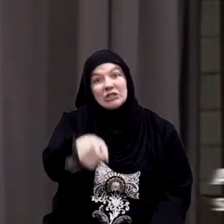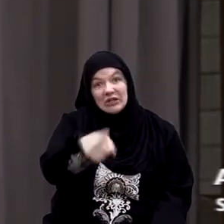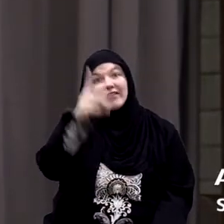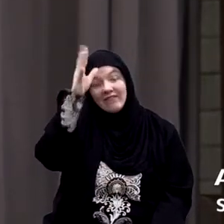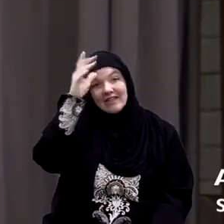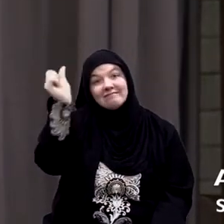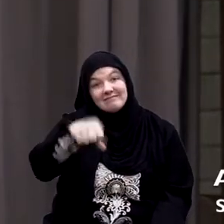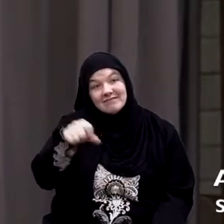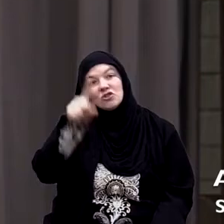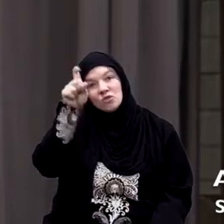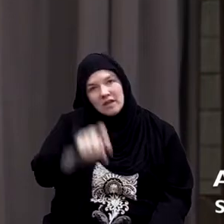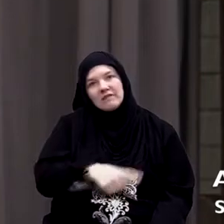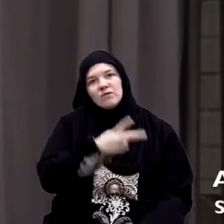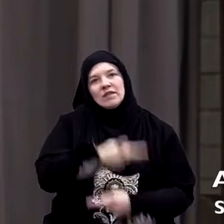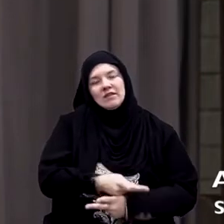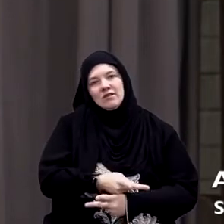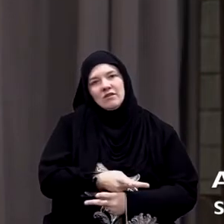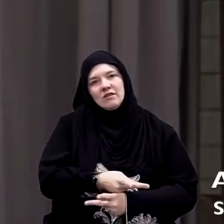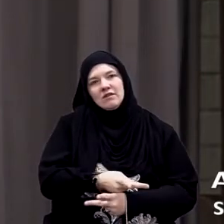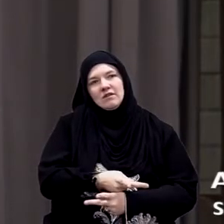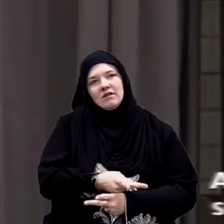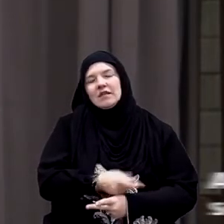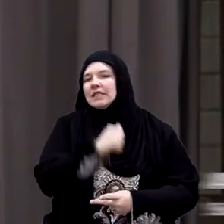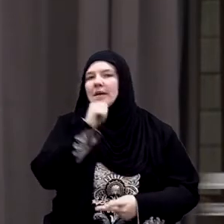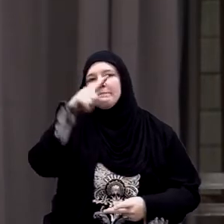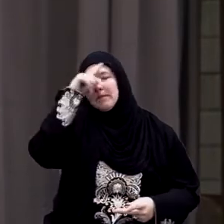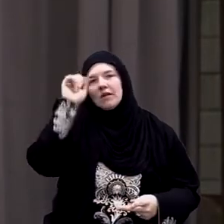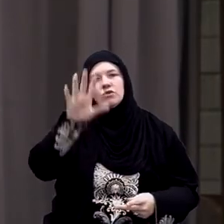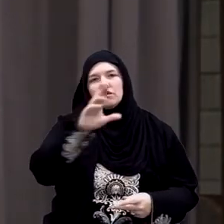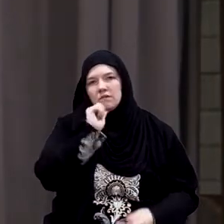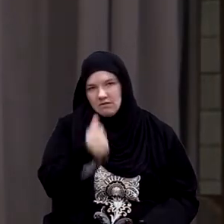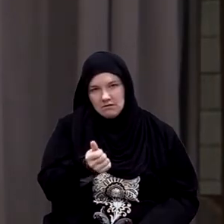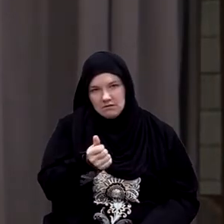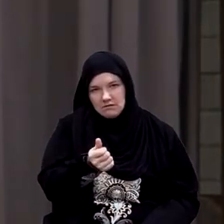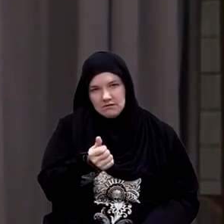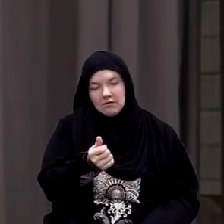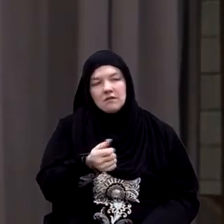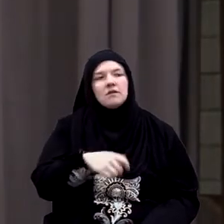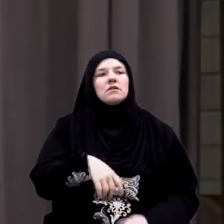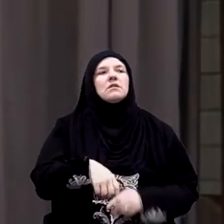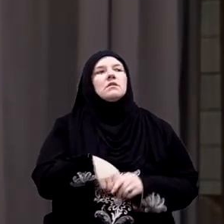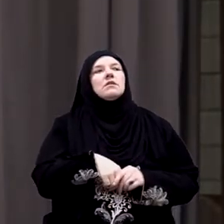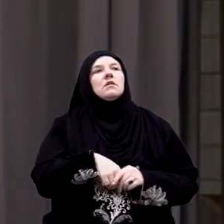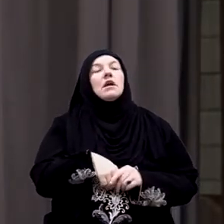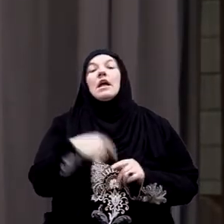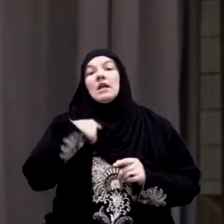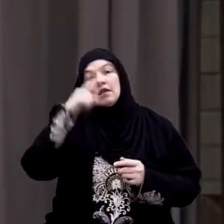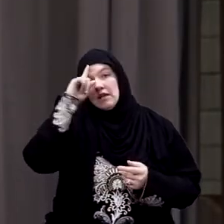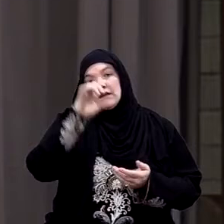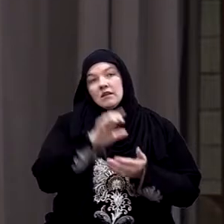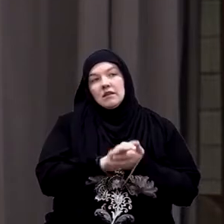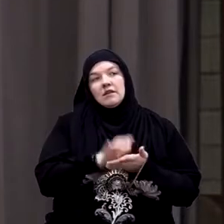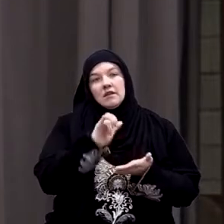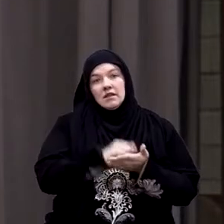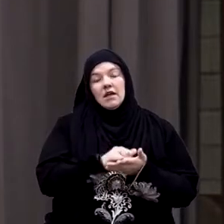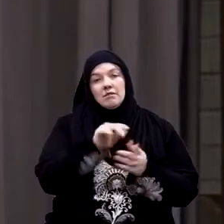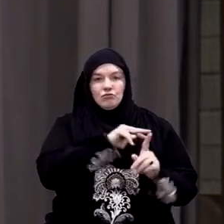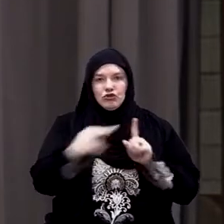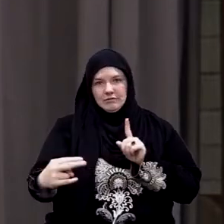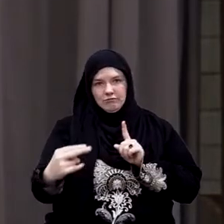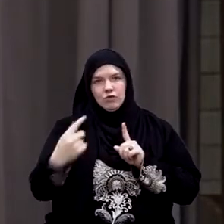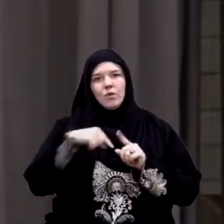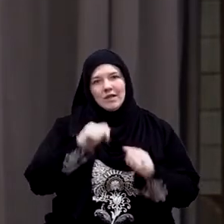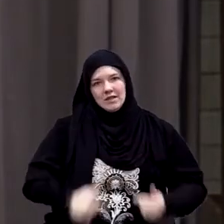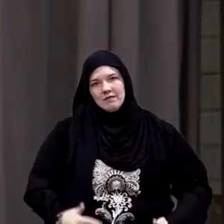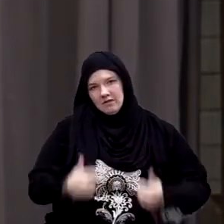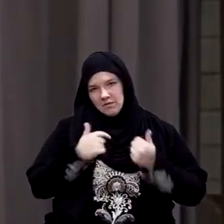father that you have to care. It is not because you are not. So I believe that the perception we